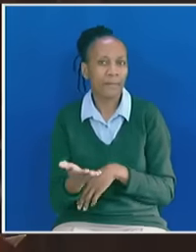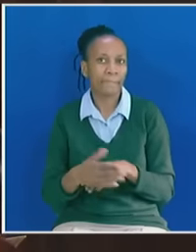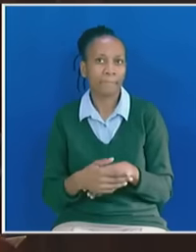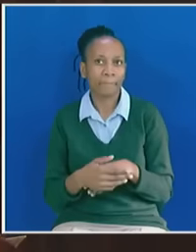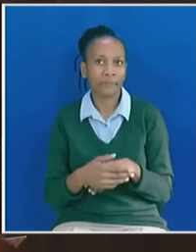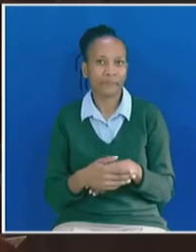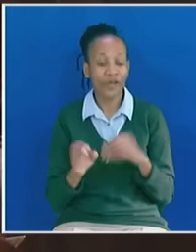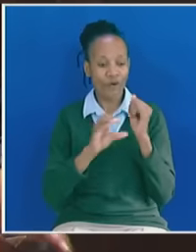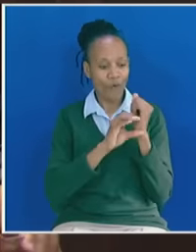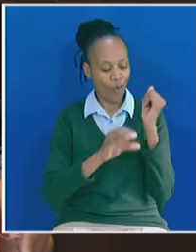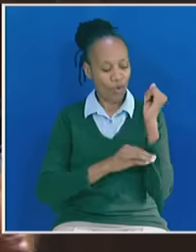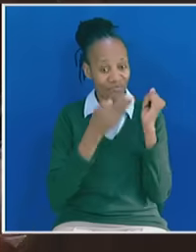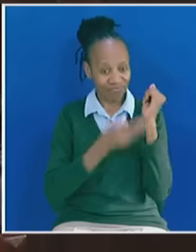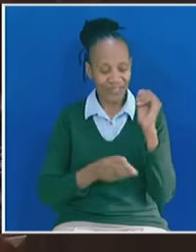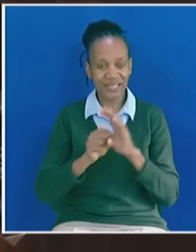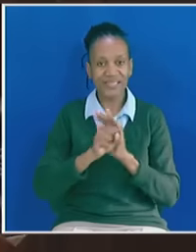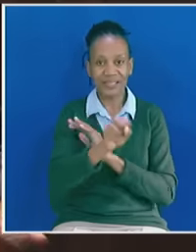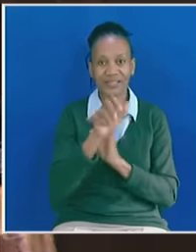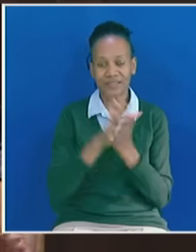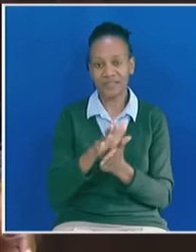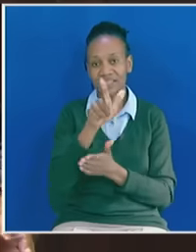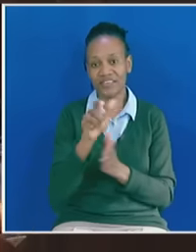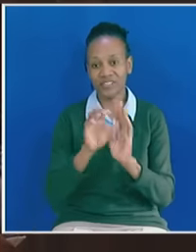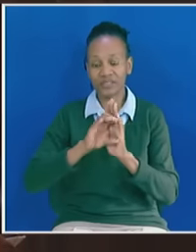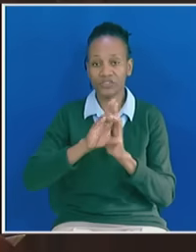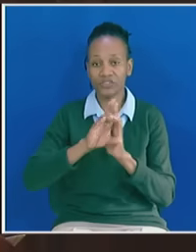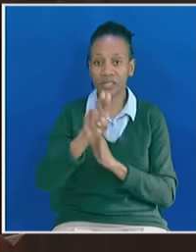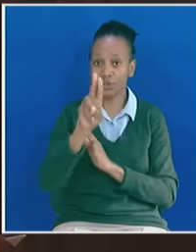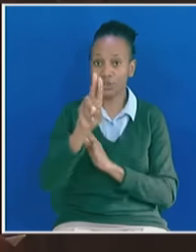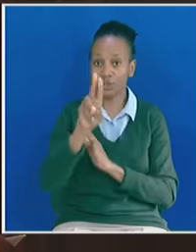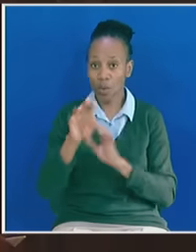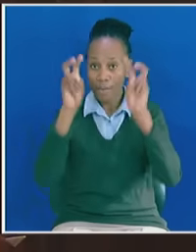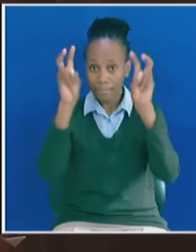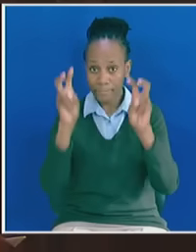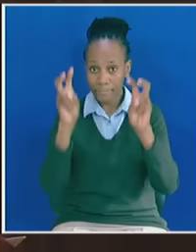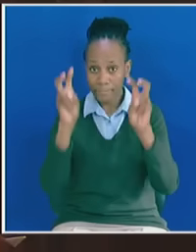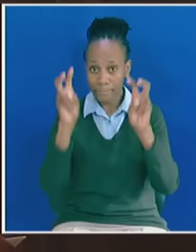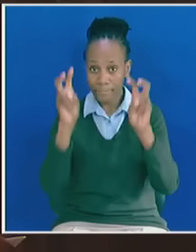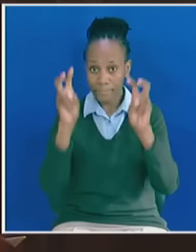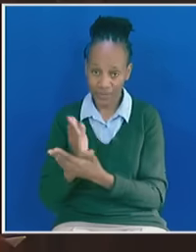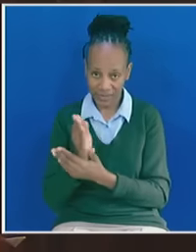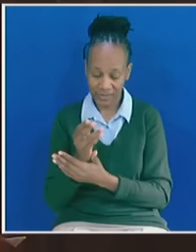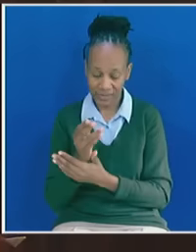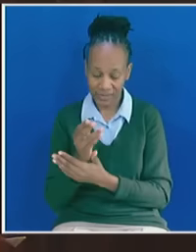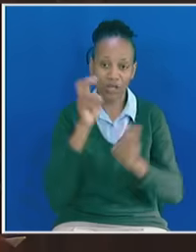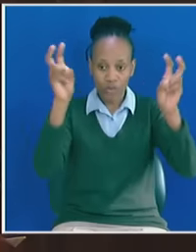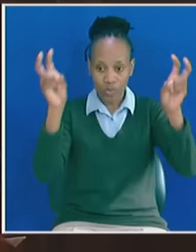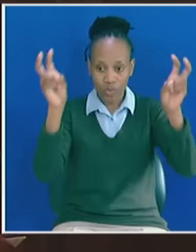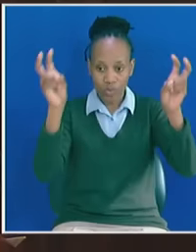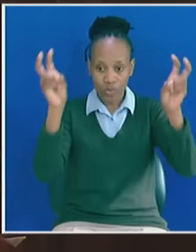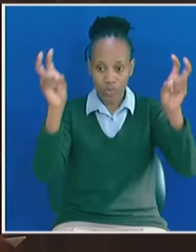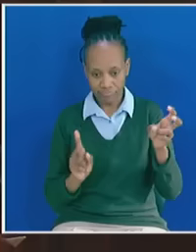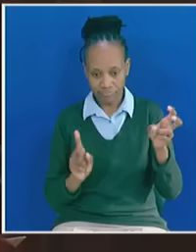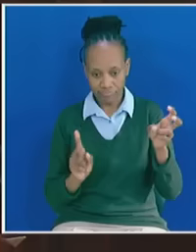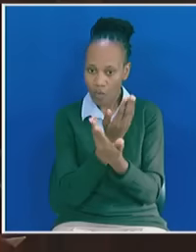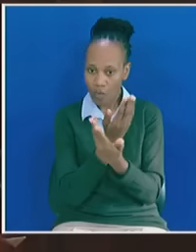Our constitution, in terms of section 17 of chapter 2 on the Bill of Rights, makes a provision, I quote,